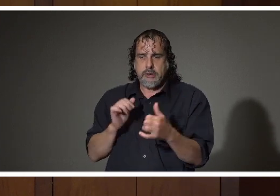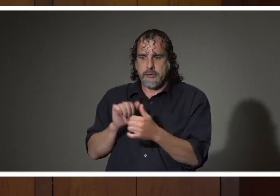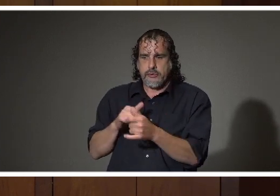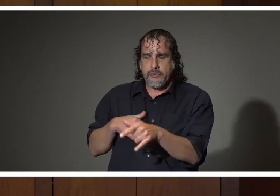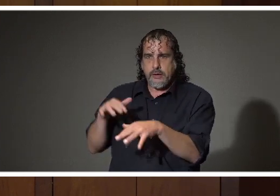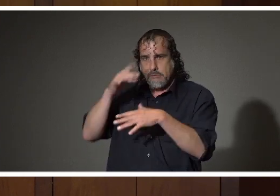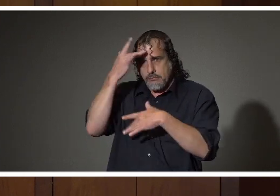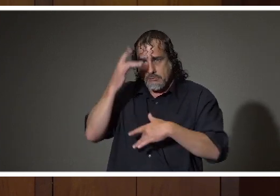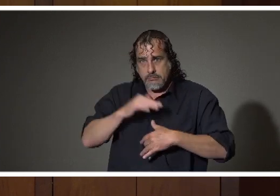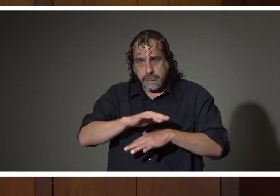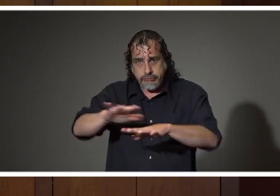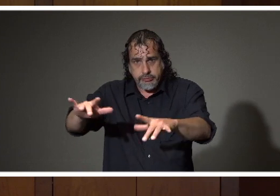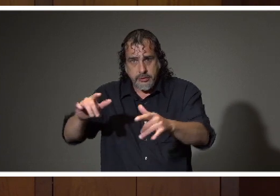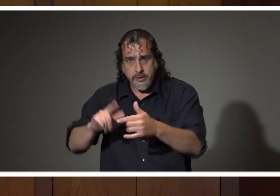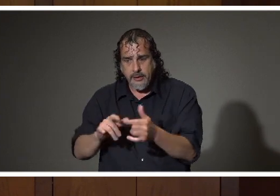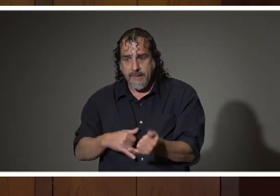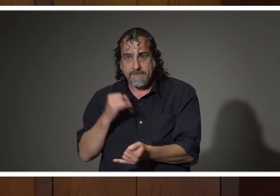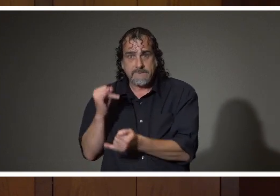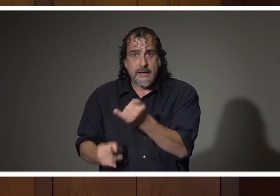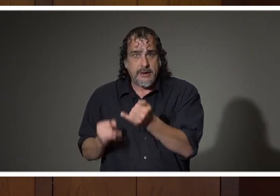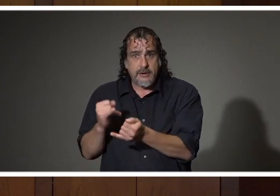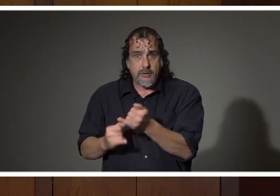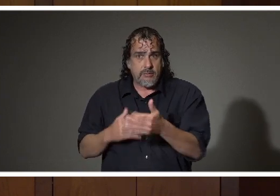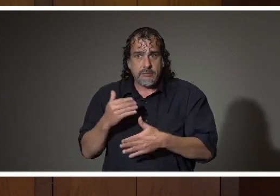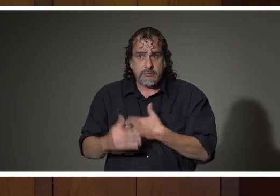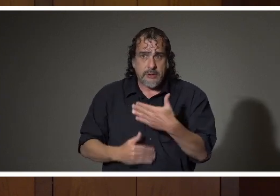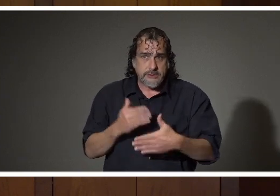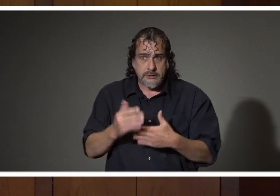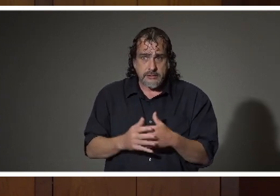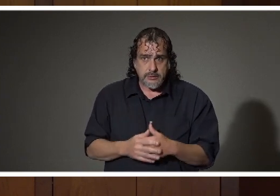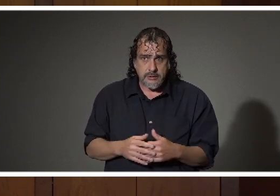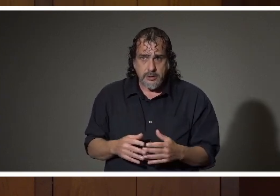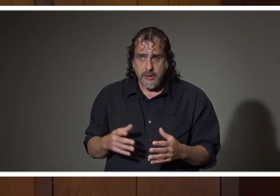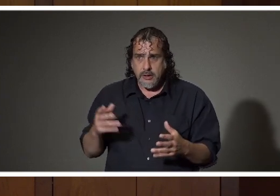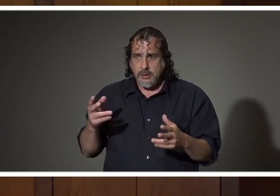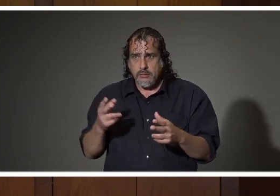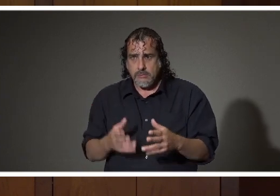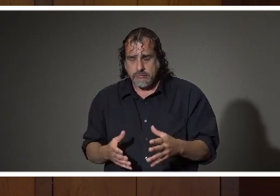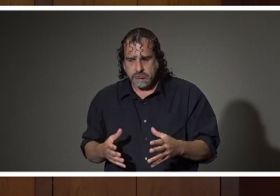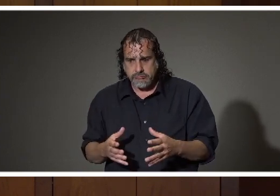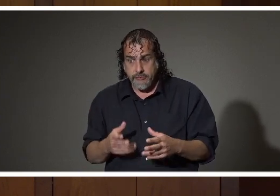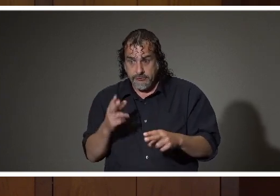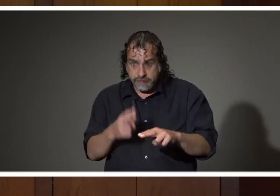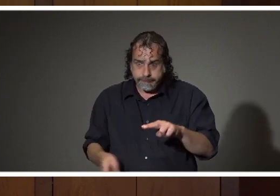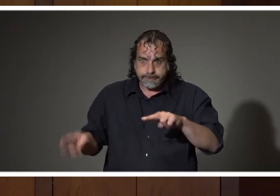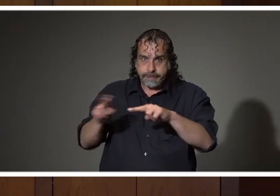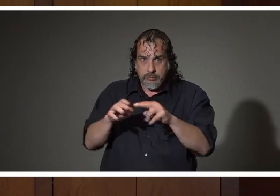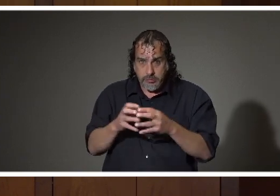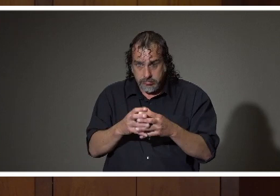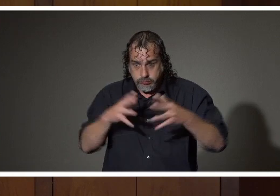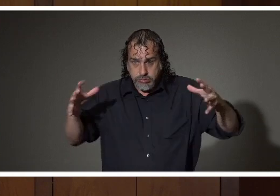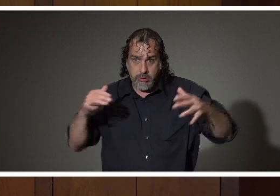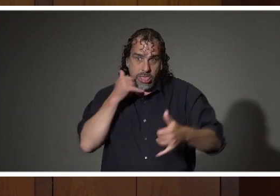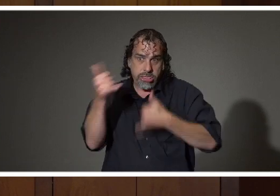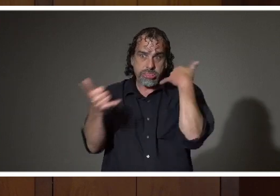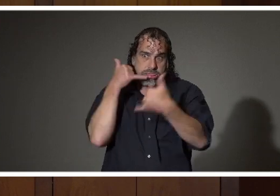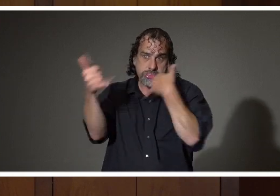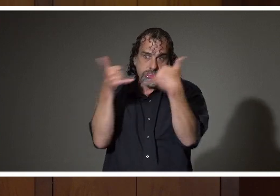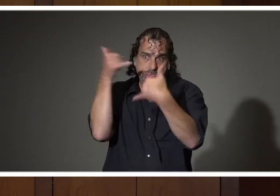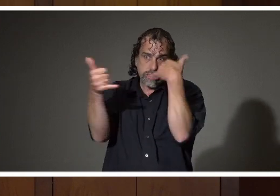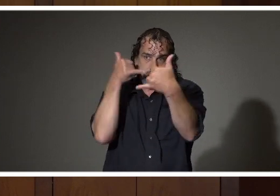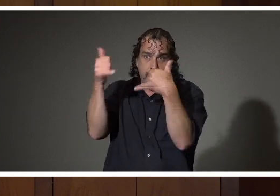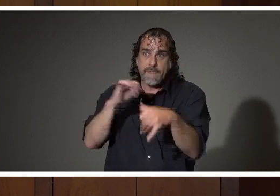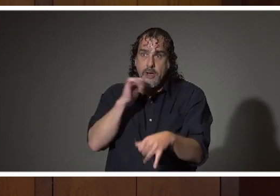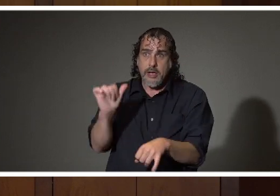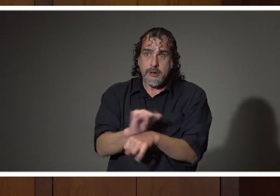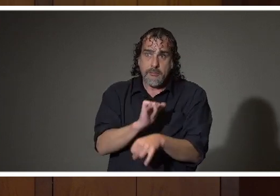to begin the filing process, what kind of surge are we kind of bracing ourselves for in terms of the numbers of